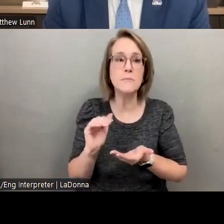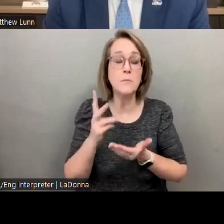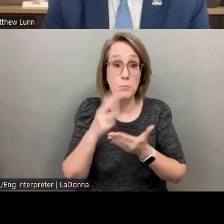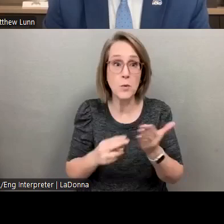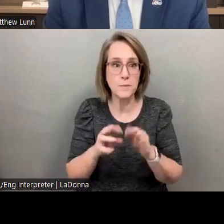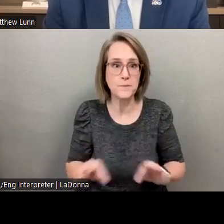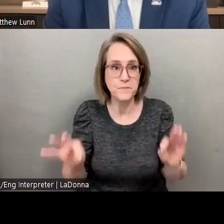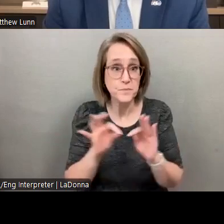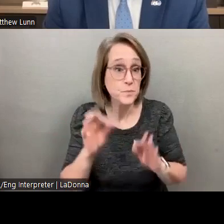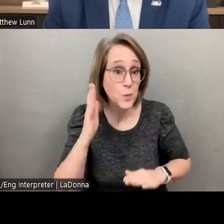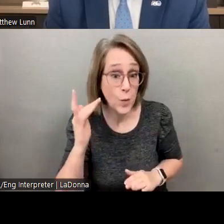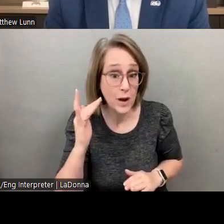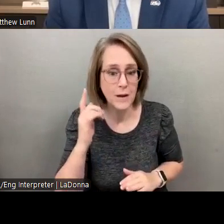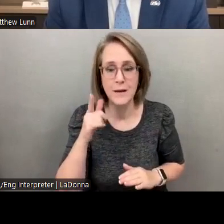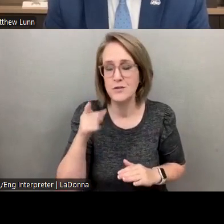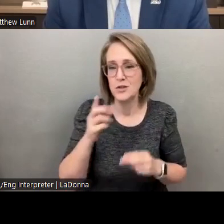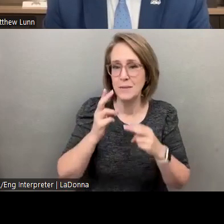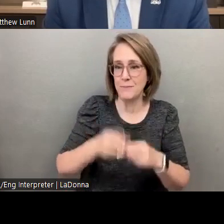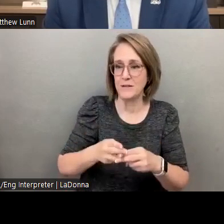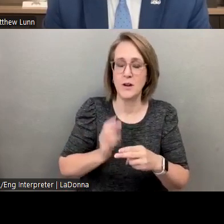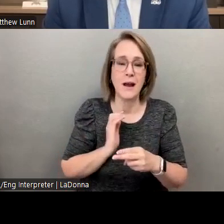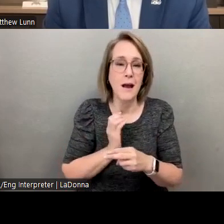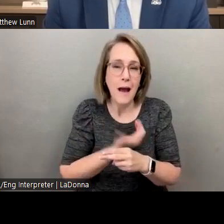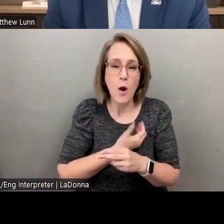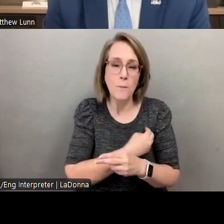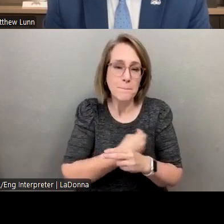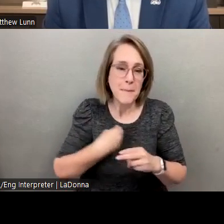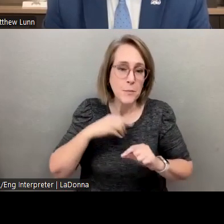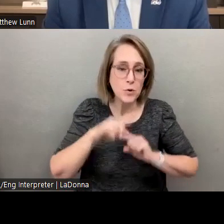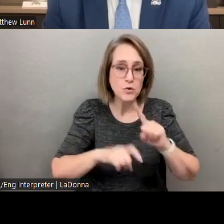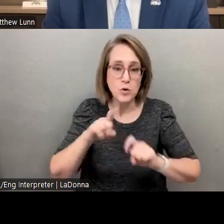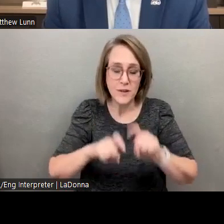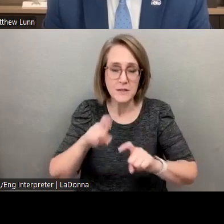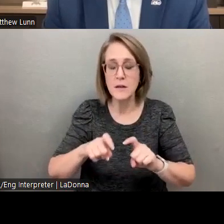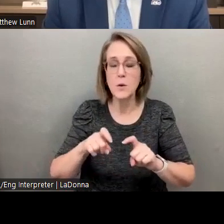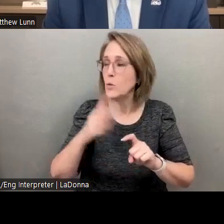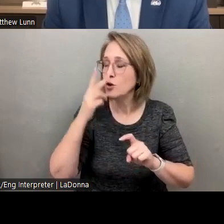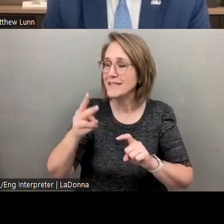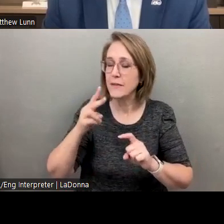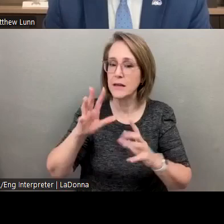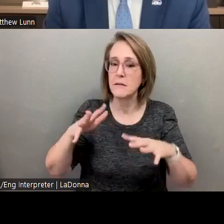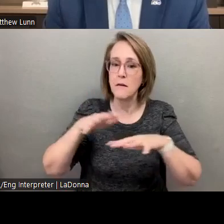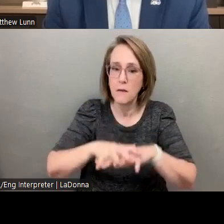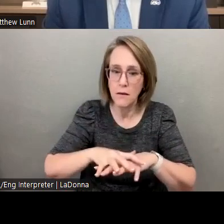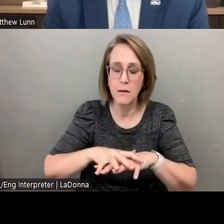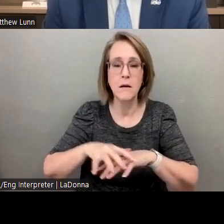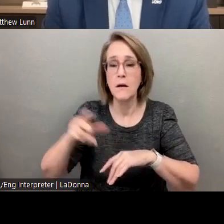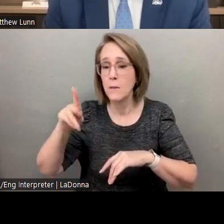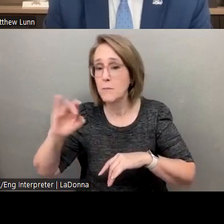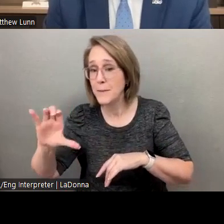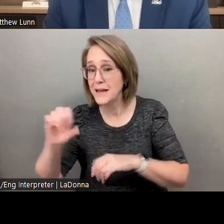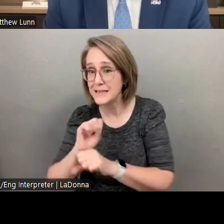really important. And as she mentioned in the survey from our members, this intersectionality of the public safety space